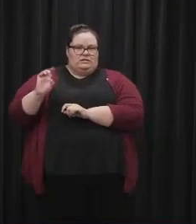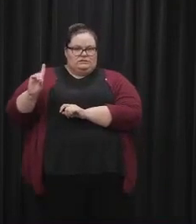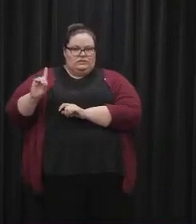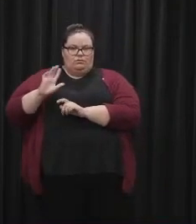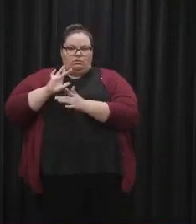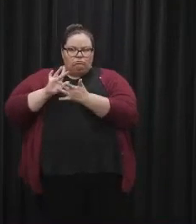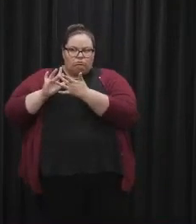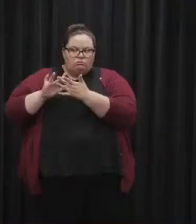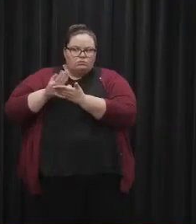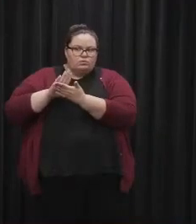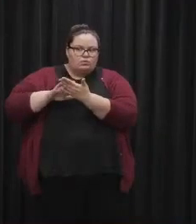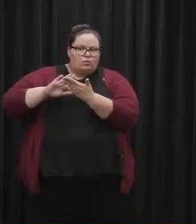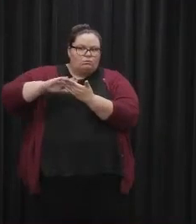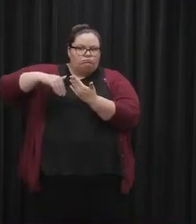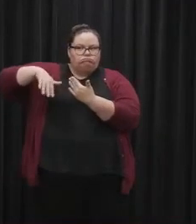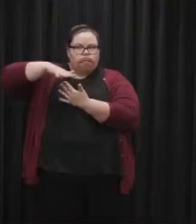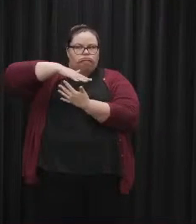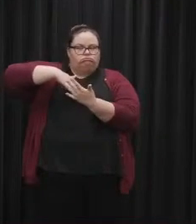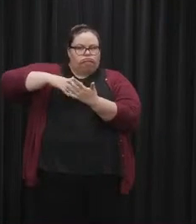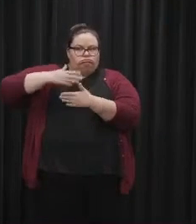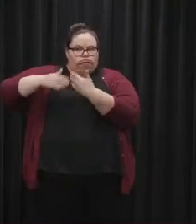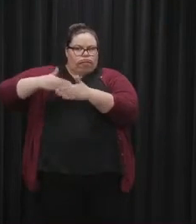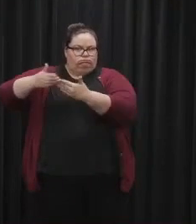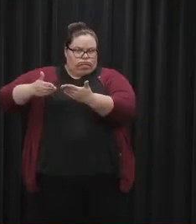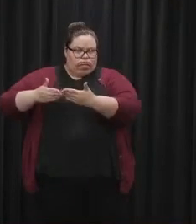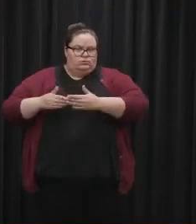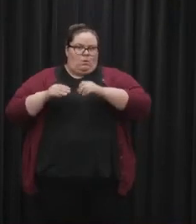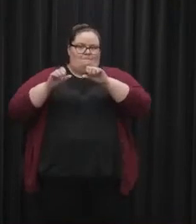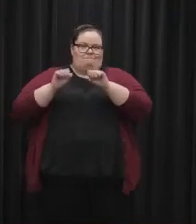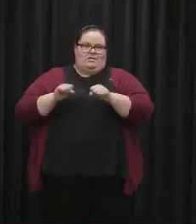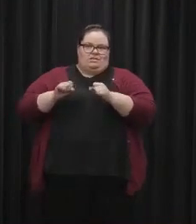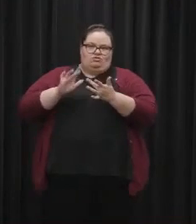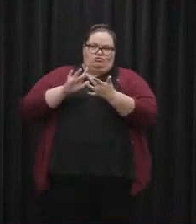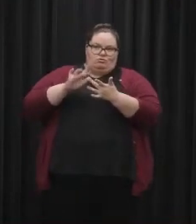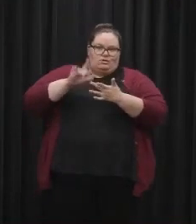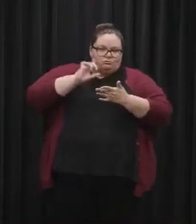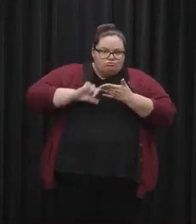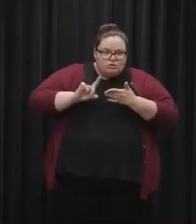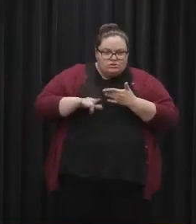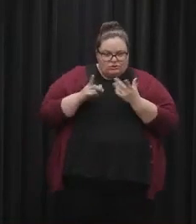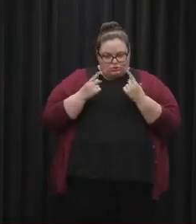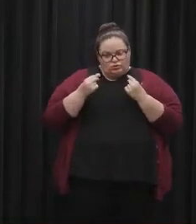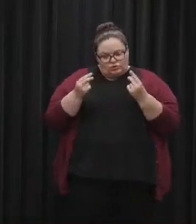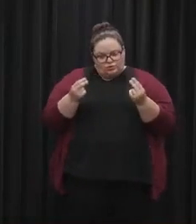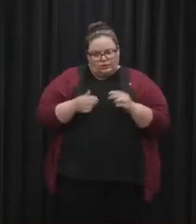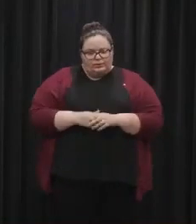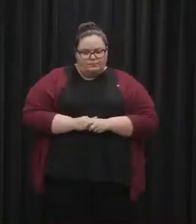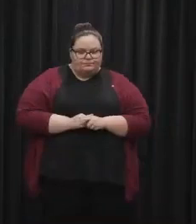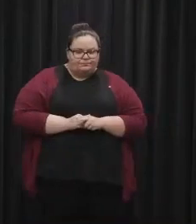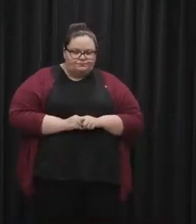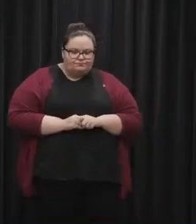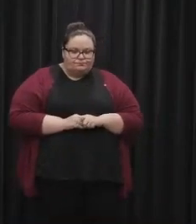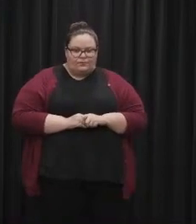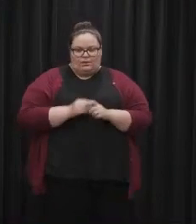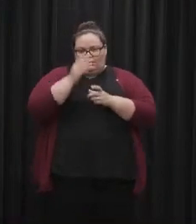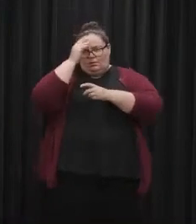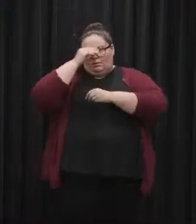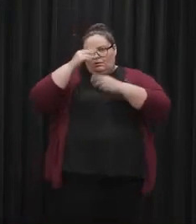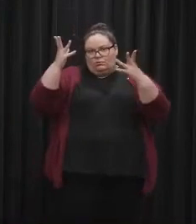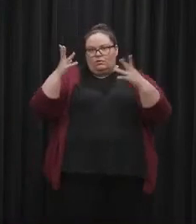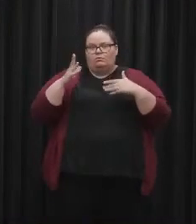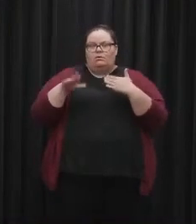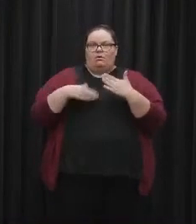rest of that school community in the hours to come. So potential contact tracing, as I mentioned, is being carried out and was going to inform all of